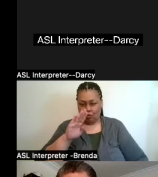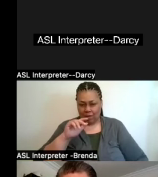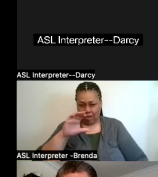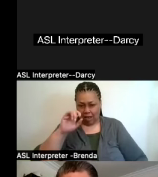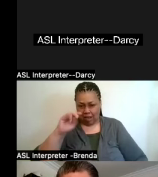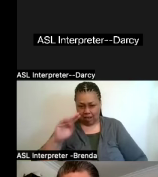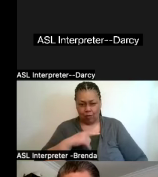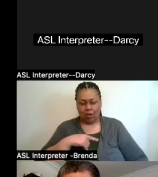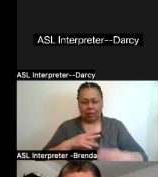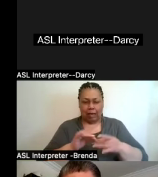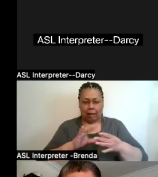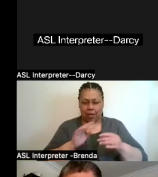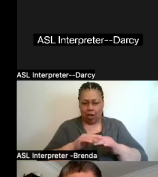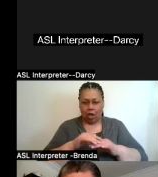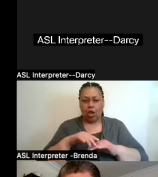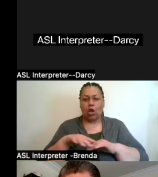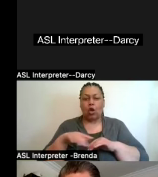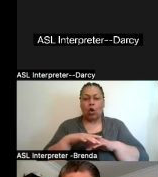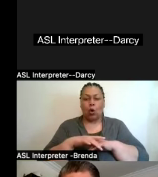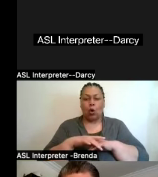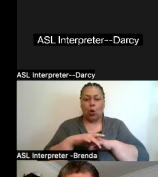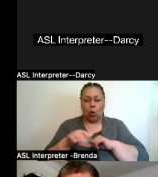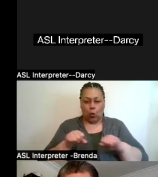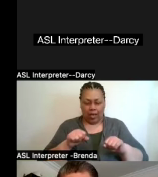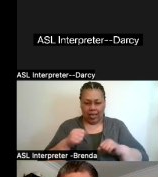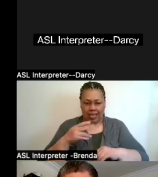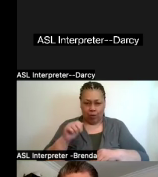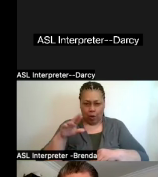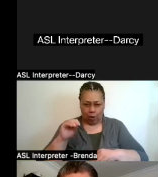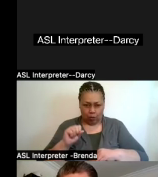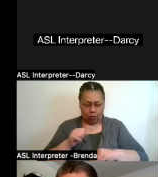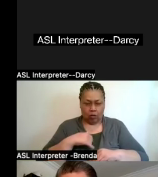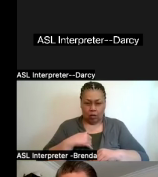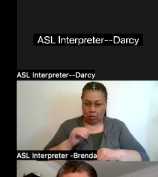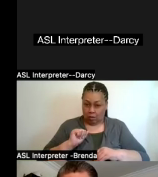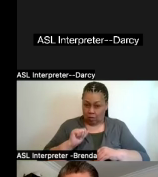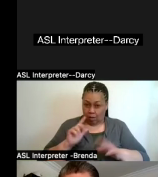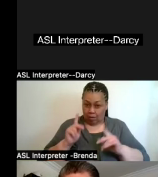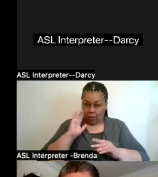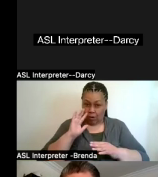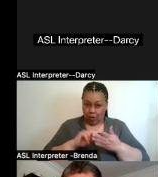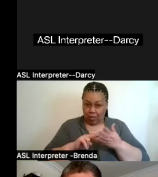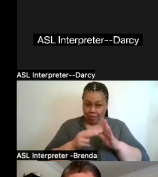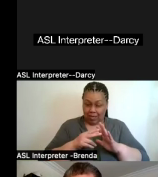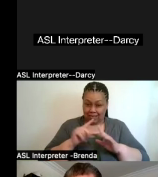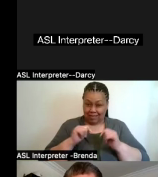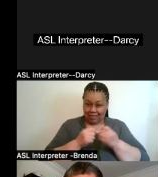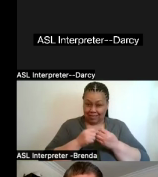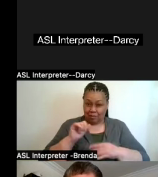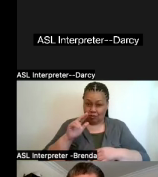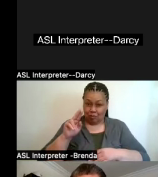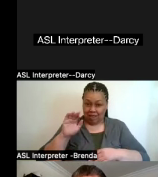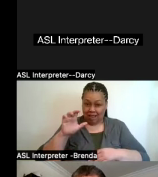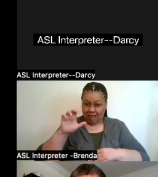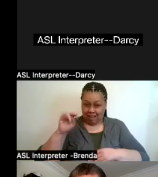Heroes. I'm wondering if all the people on the call know what Team Rubicon is, their volunteers, and Oh yeah, great point.